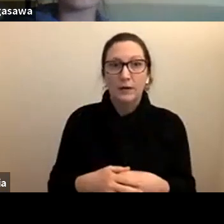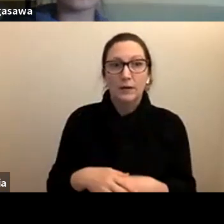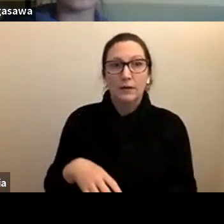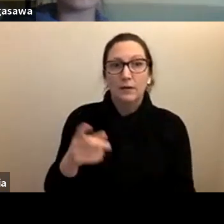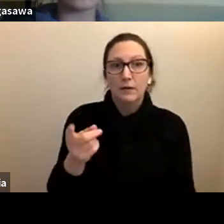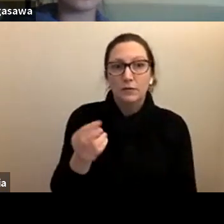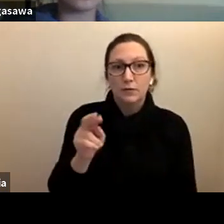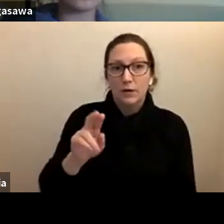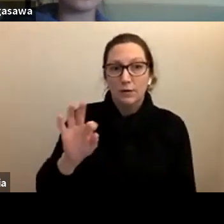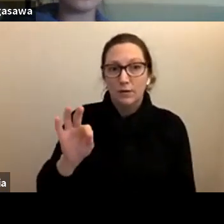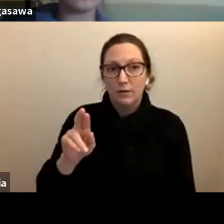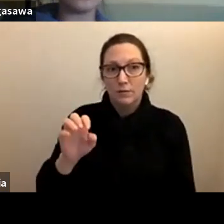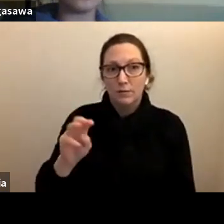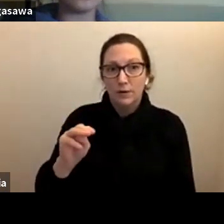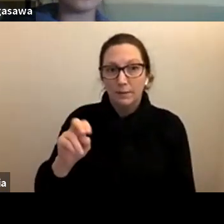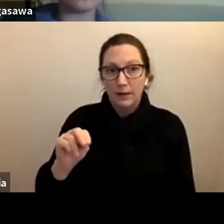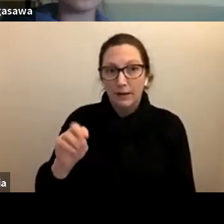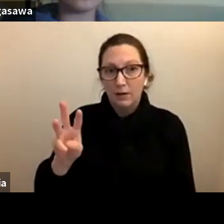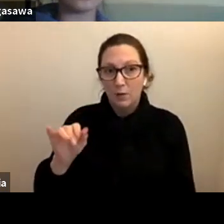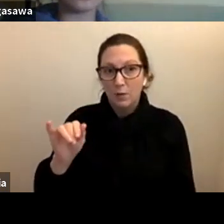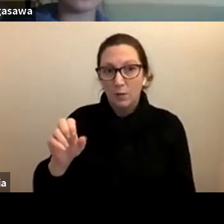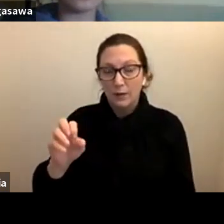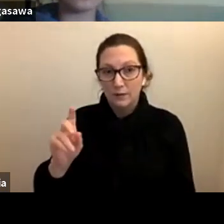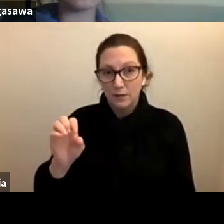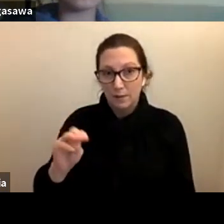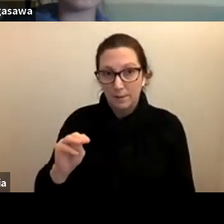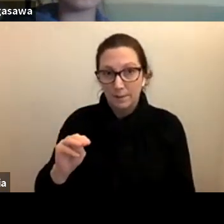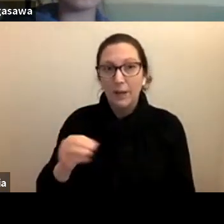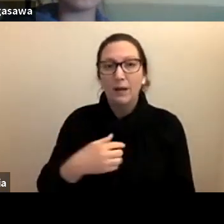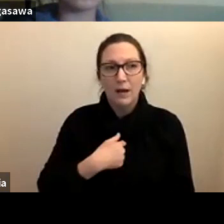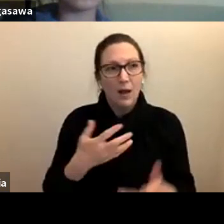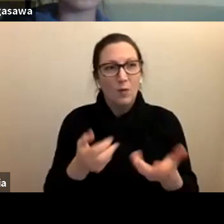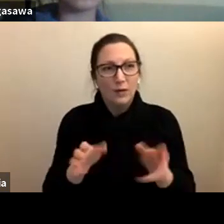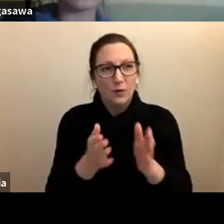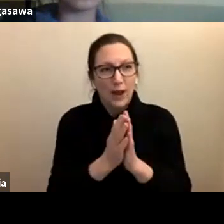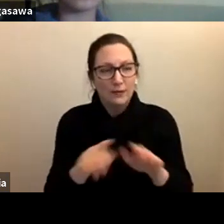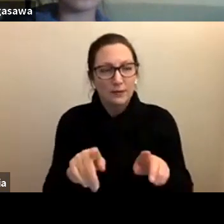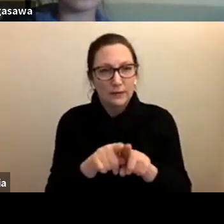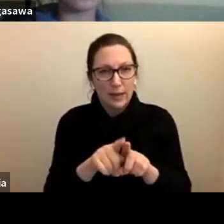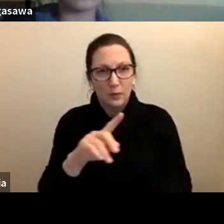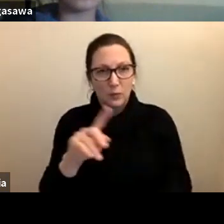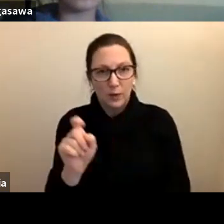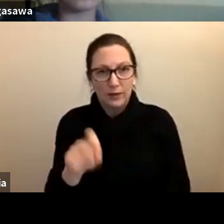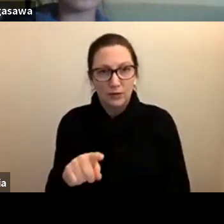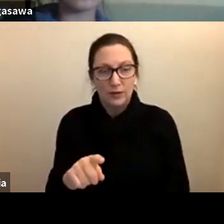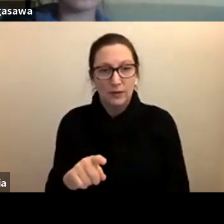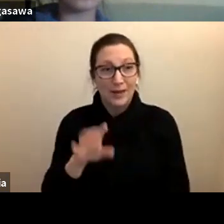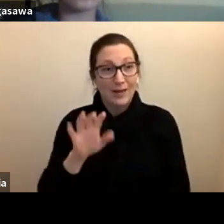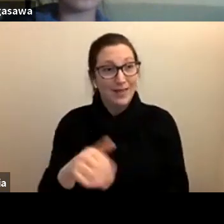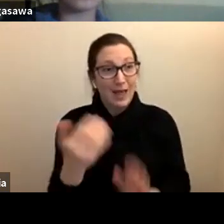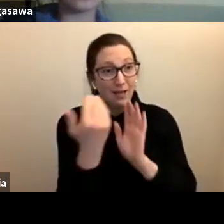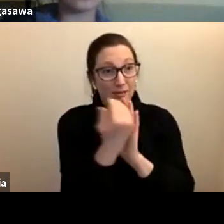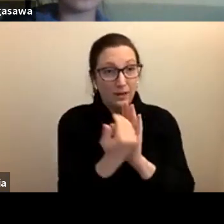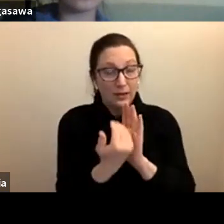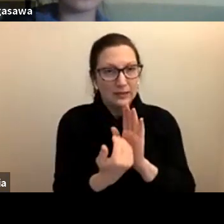ask that question as well to Ms. Tung and Ms. Sullivan in terms of the list that you had.